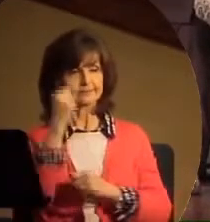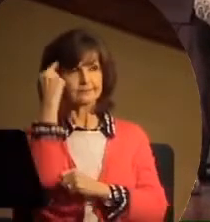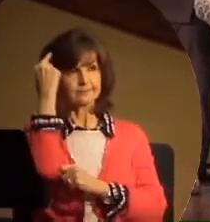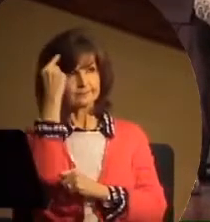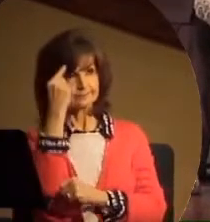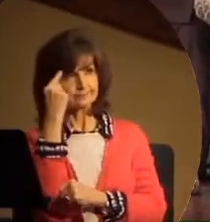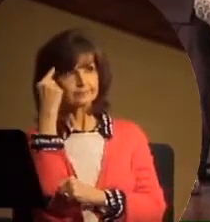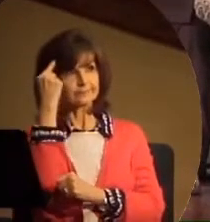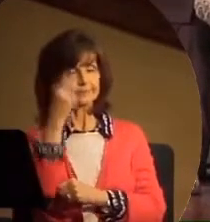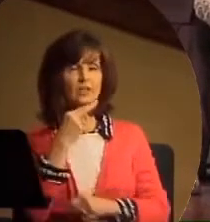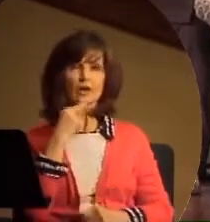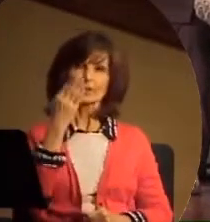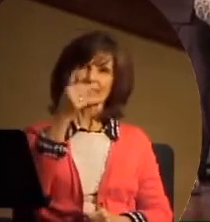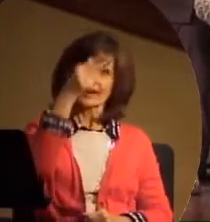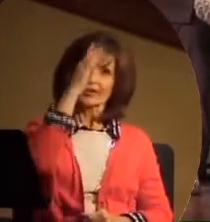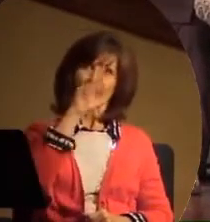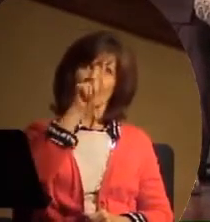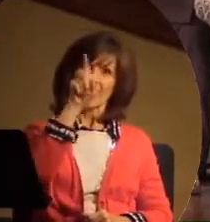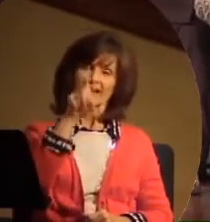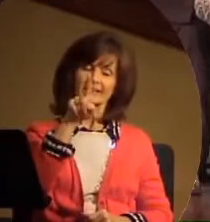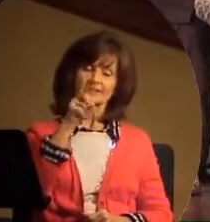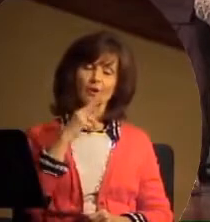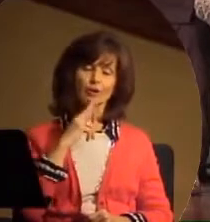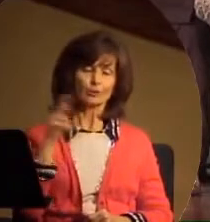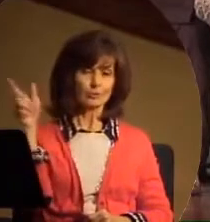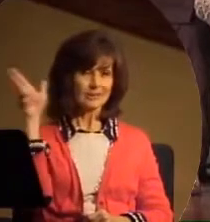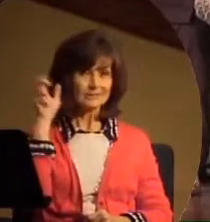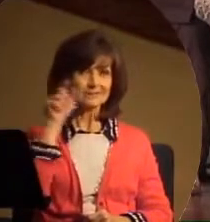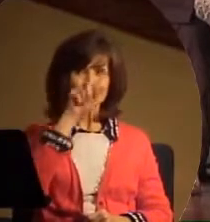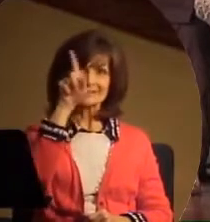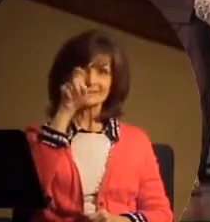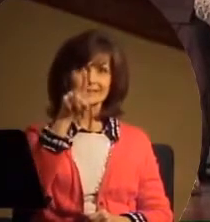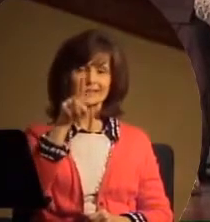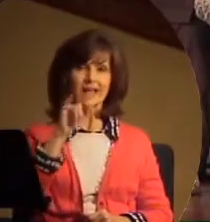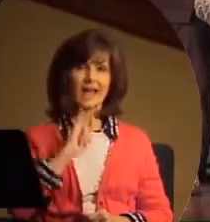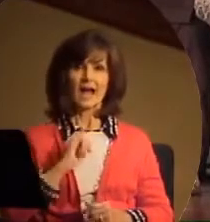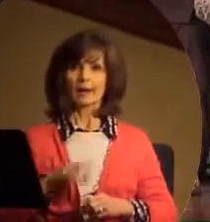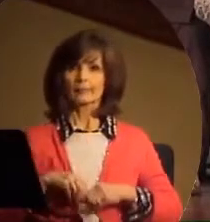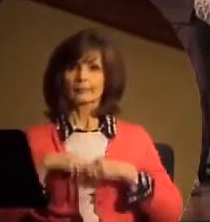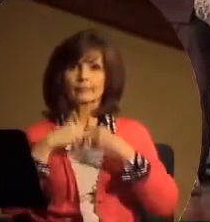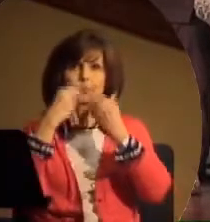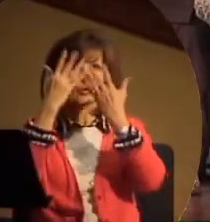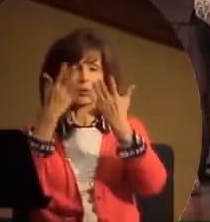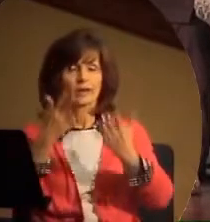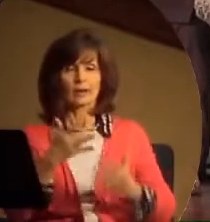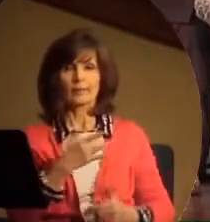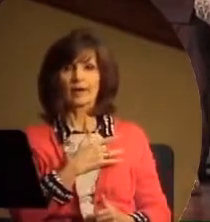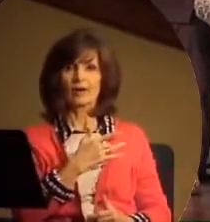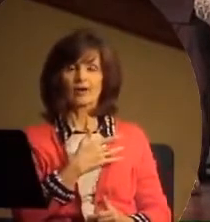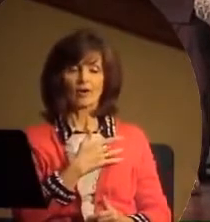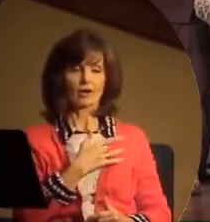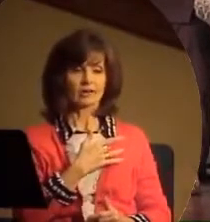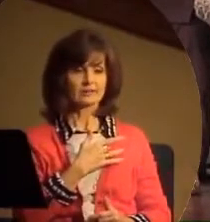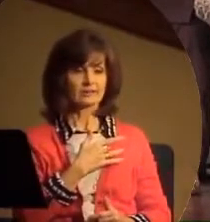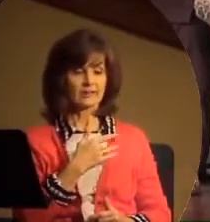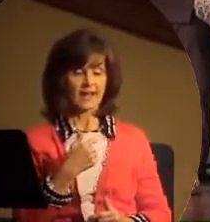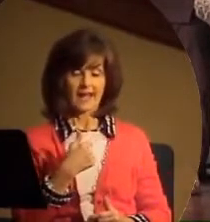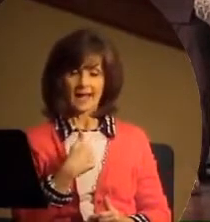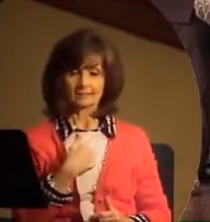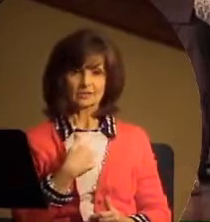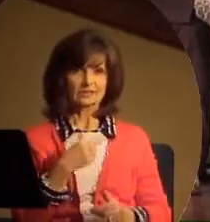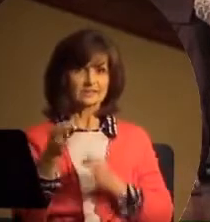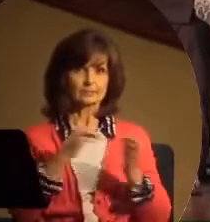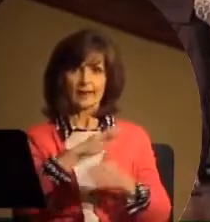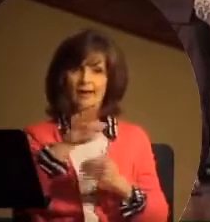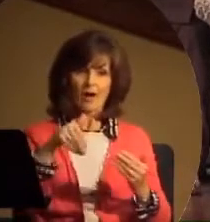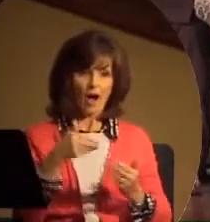Are you there, God? God, are you listening? I'm pouring my heart out to you, Lord. I'm laying it all